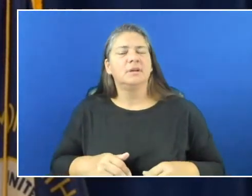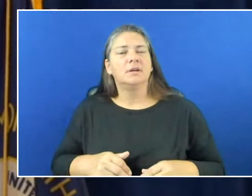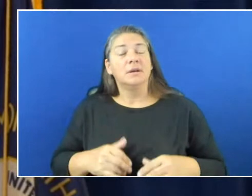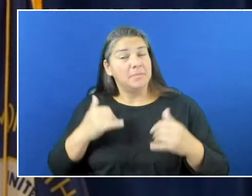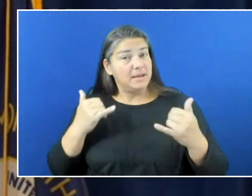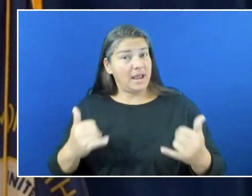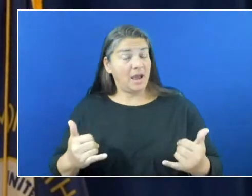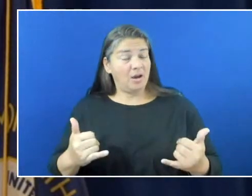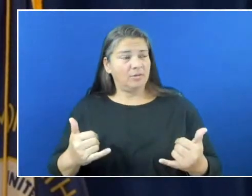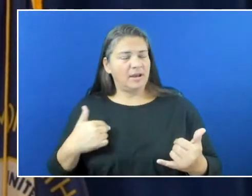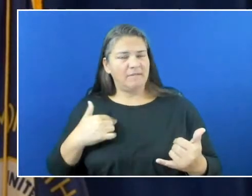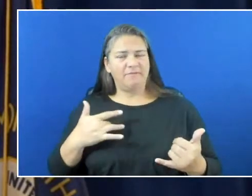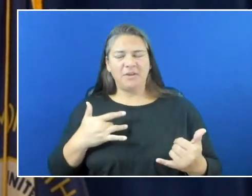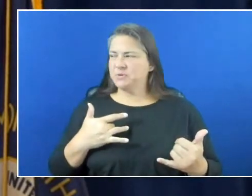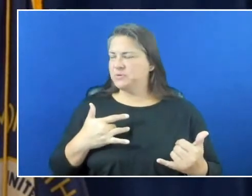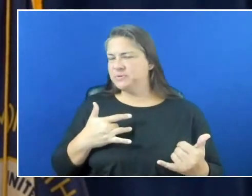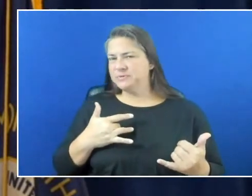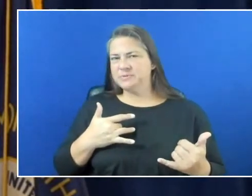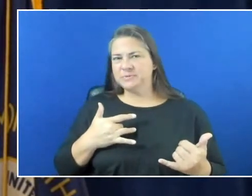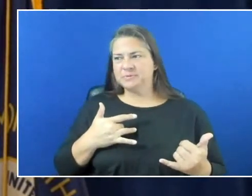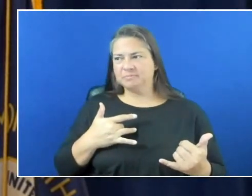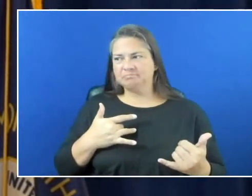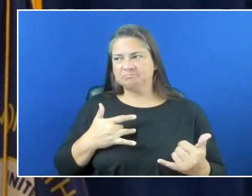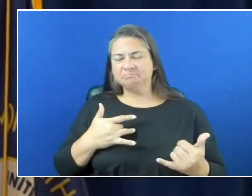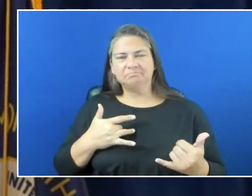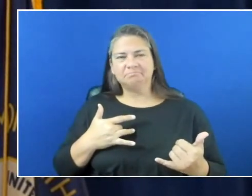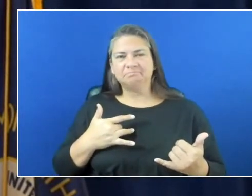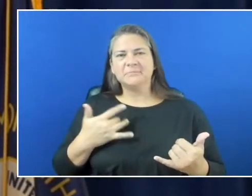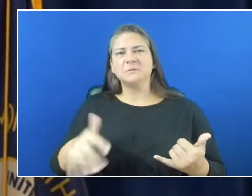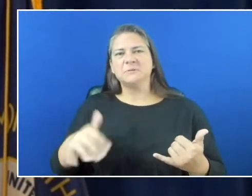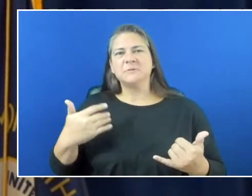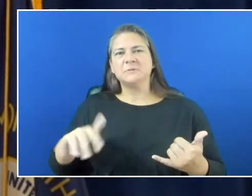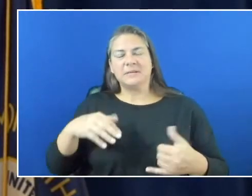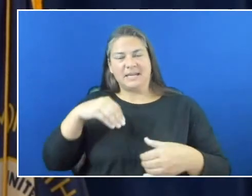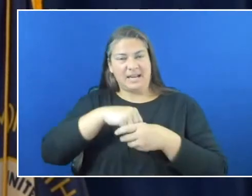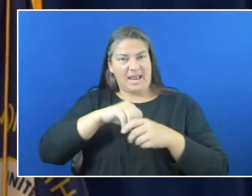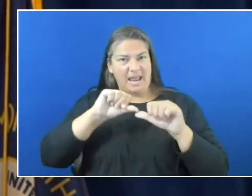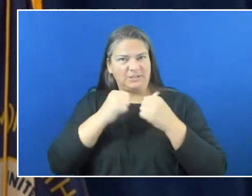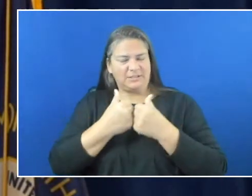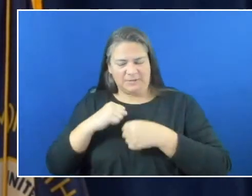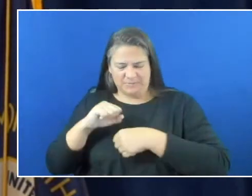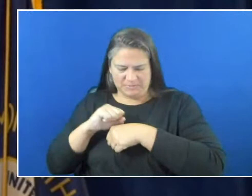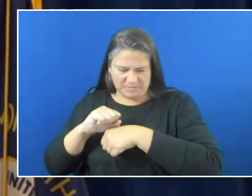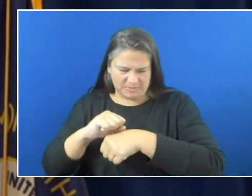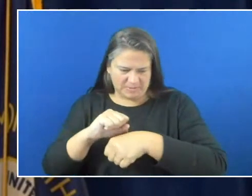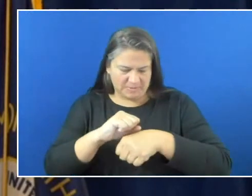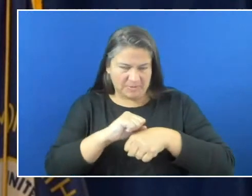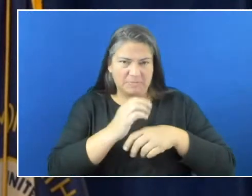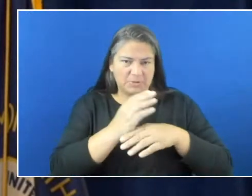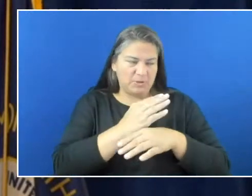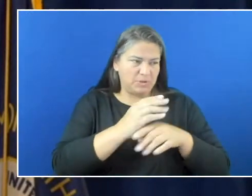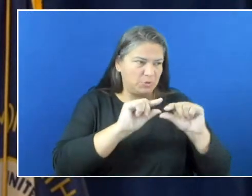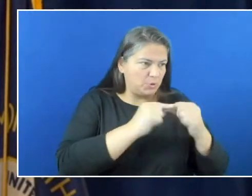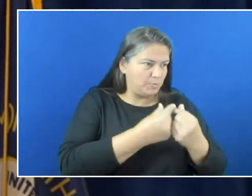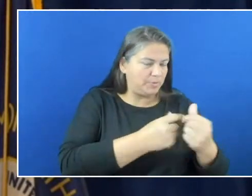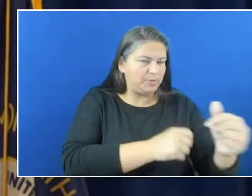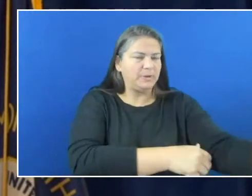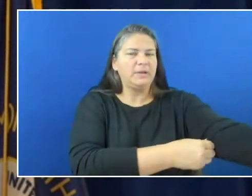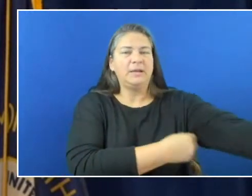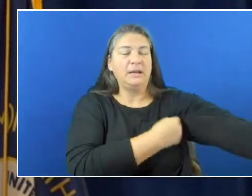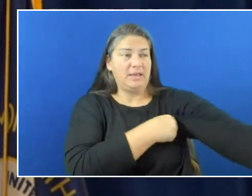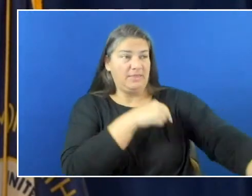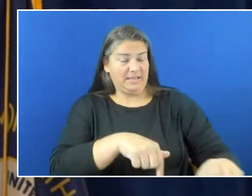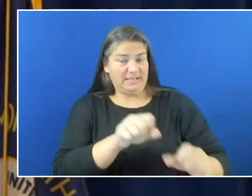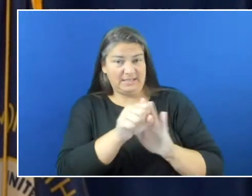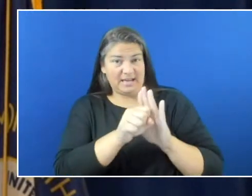by some incredible intra-agency work that was not only between groups in our state government that you're going to